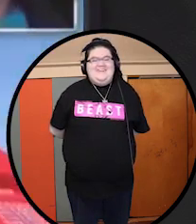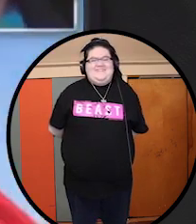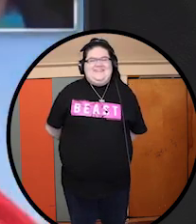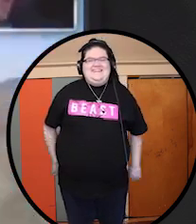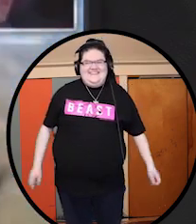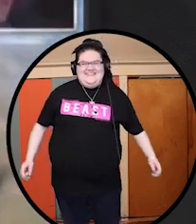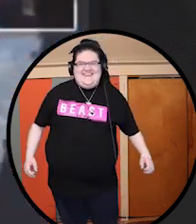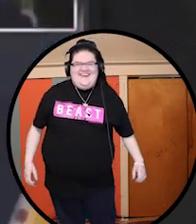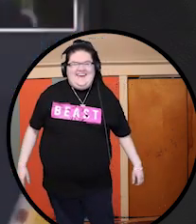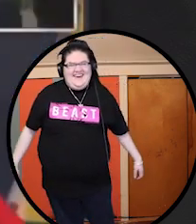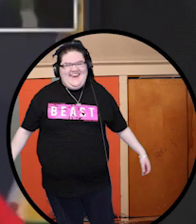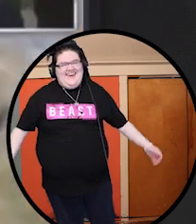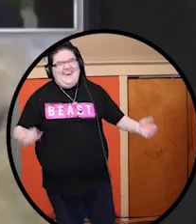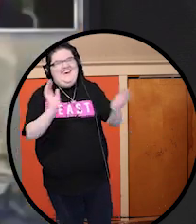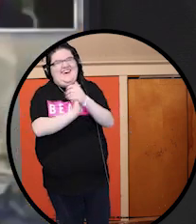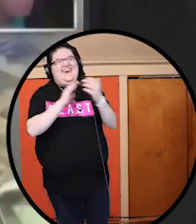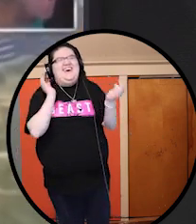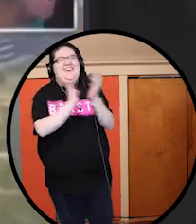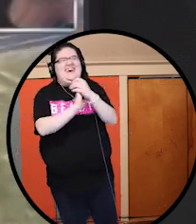her. I don't know, but...